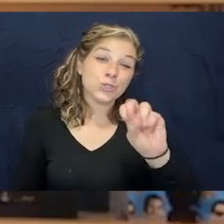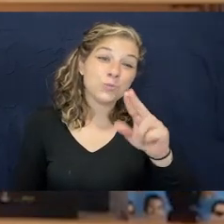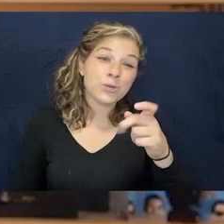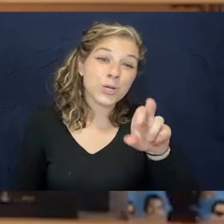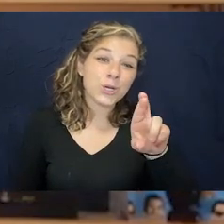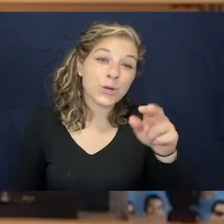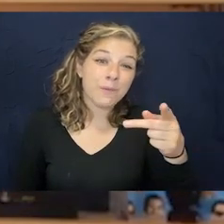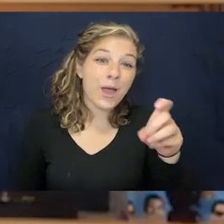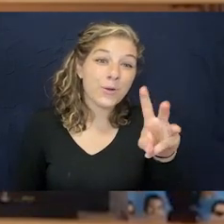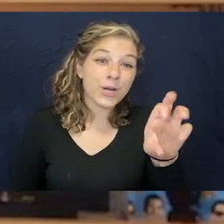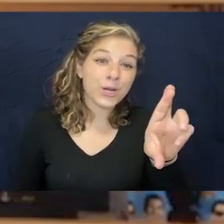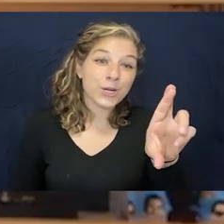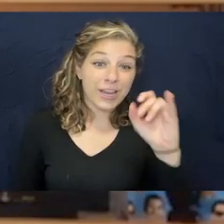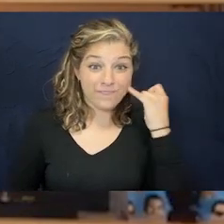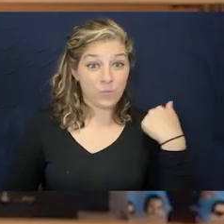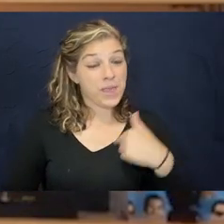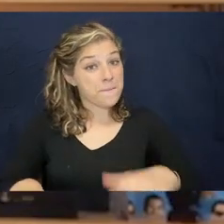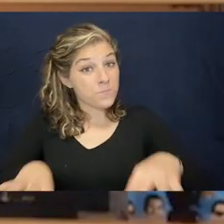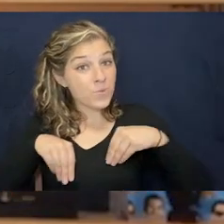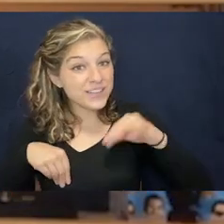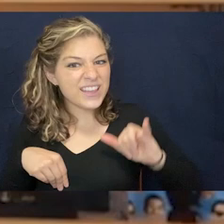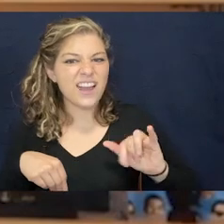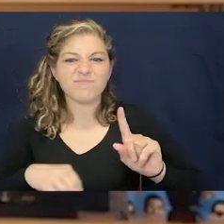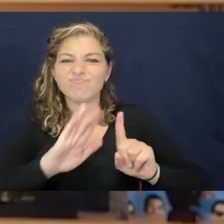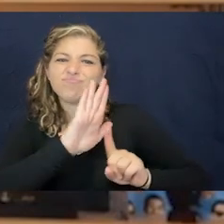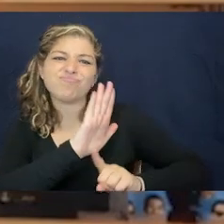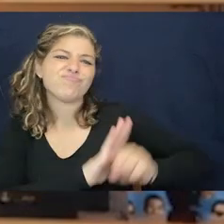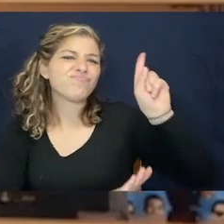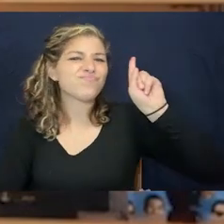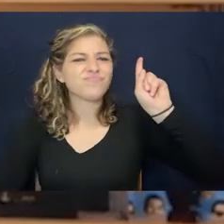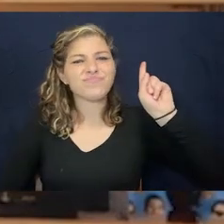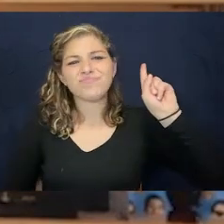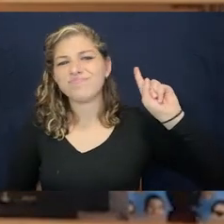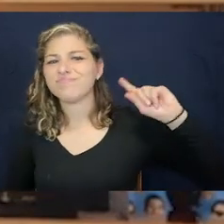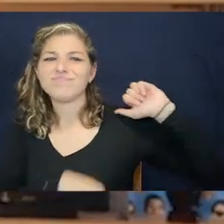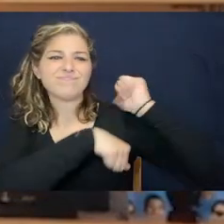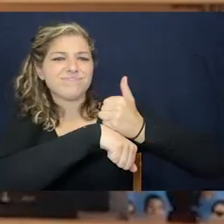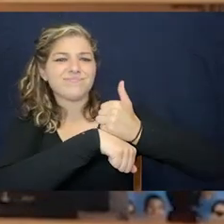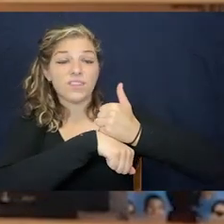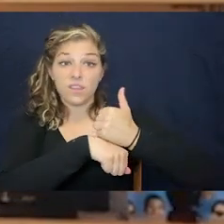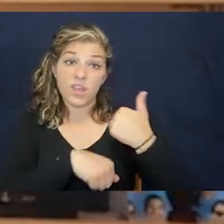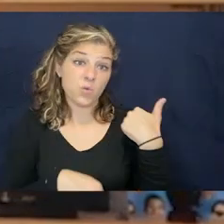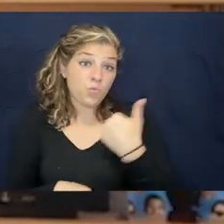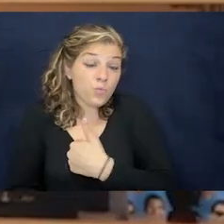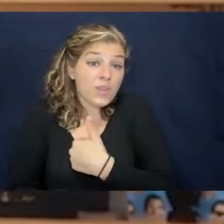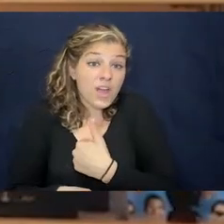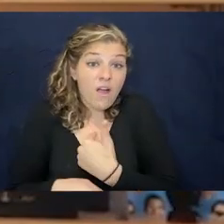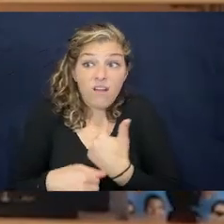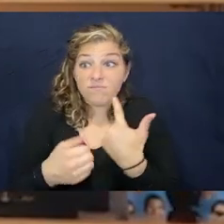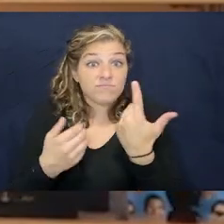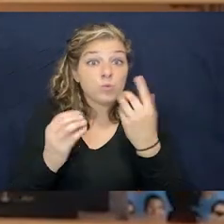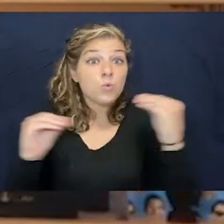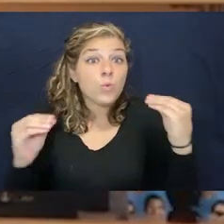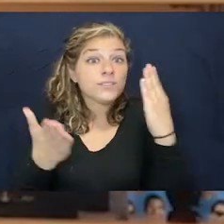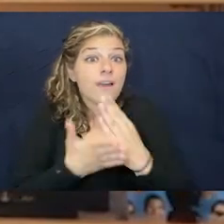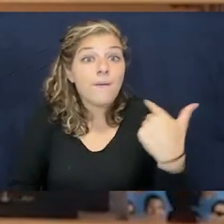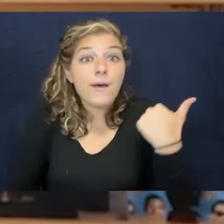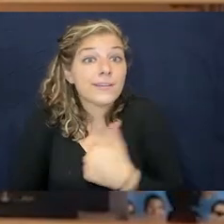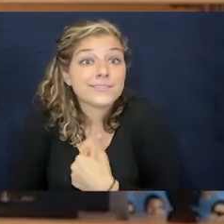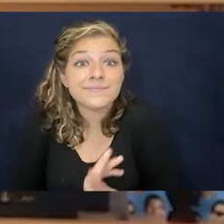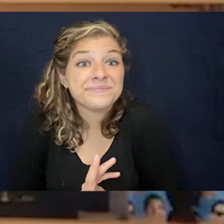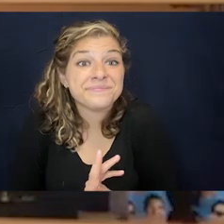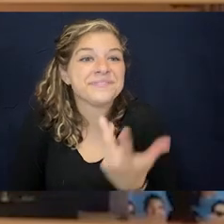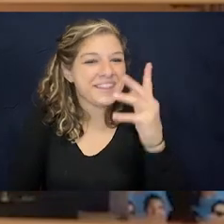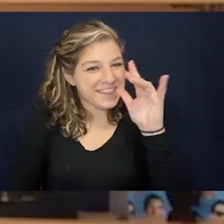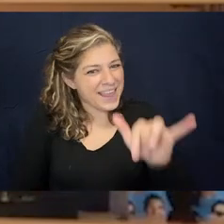and being different is literally a superpower. And if we embrace that and stand tall in all of